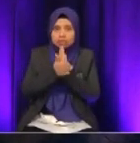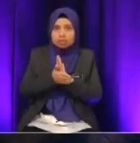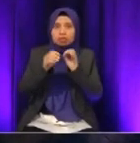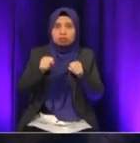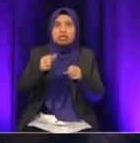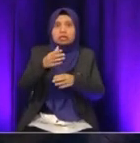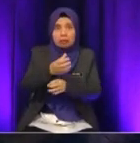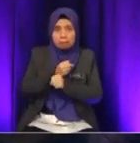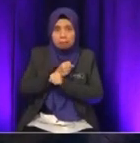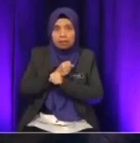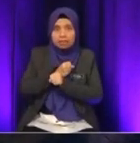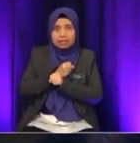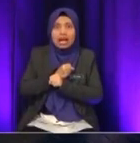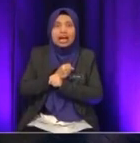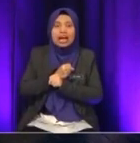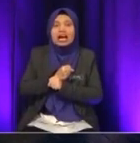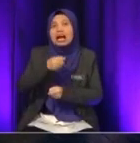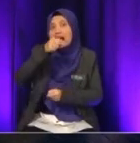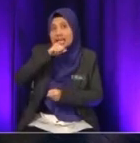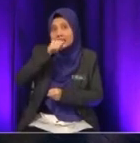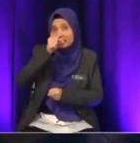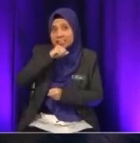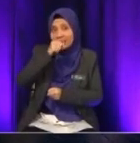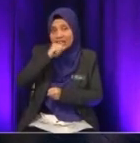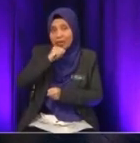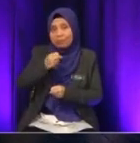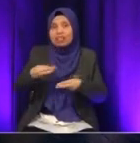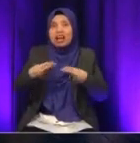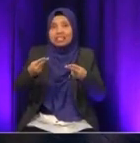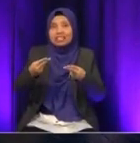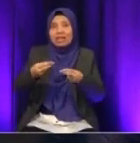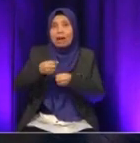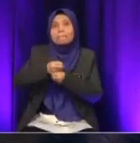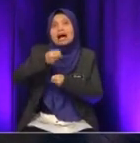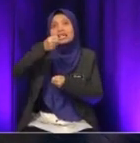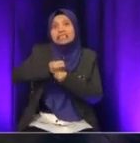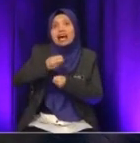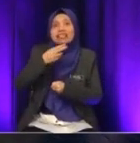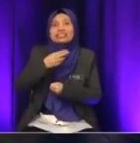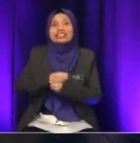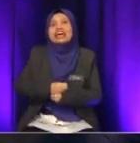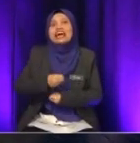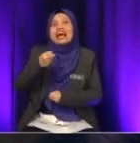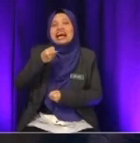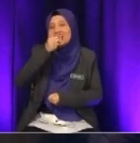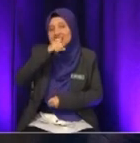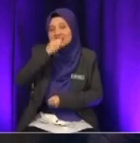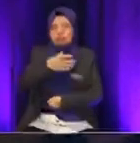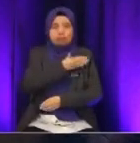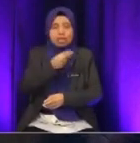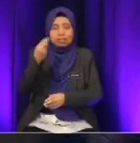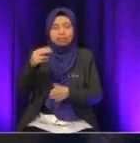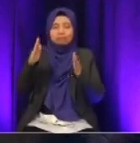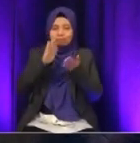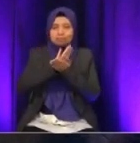are going to count their ice cream stick and they mm-hmm. are going to redeem their ice cream voucher from me. Wow! Yes, interesting, right?